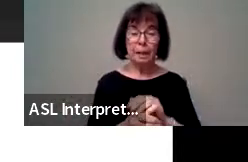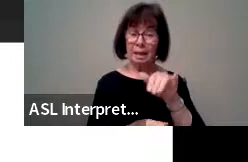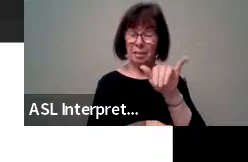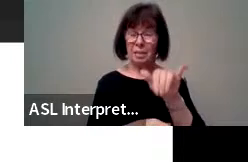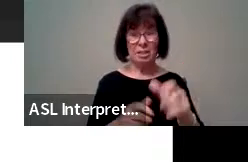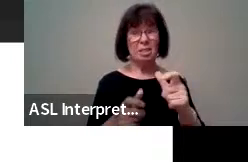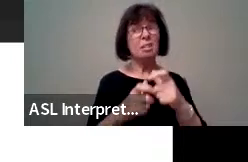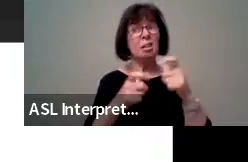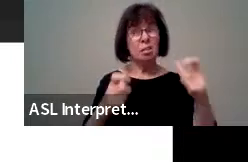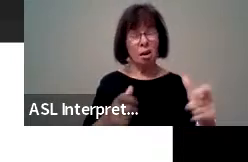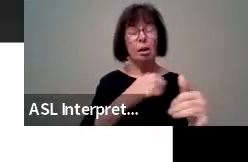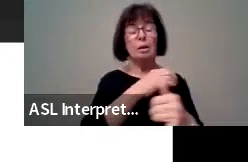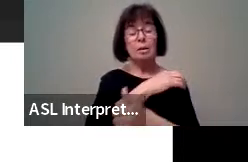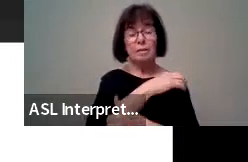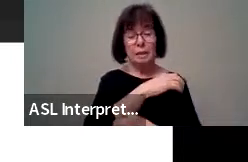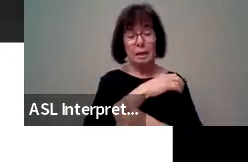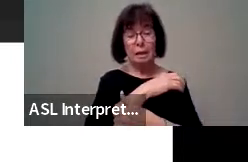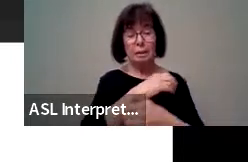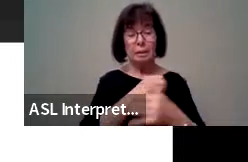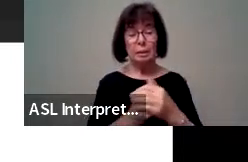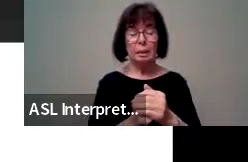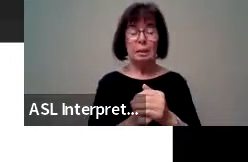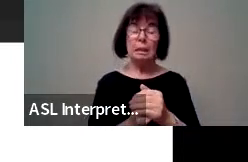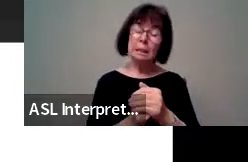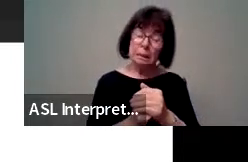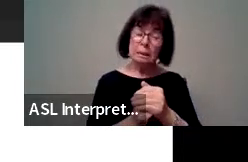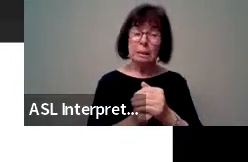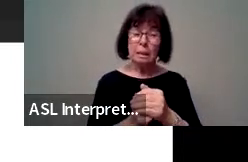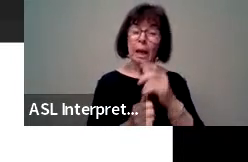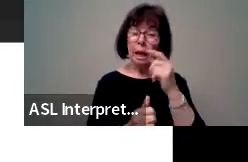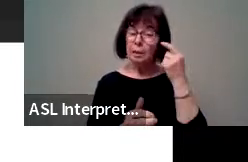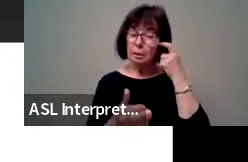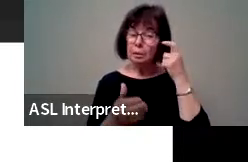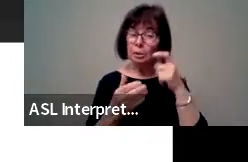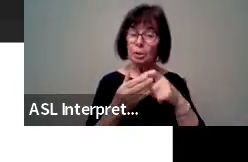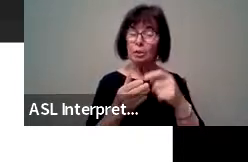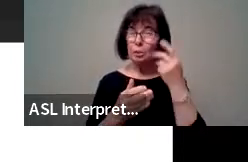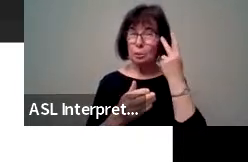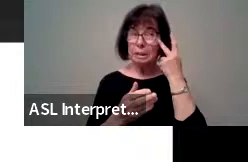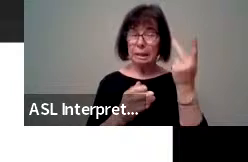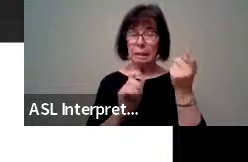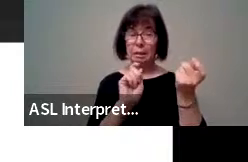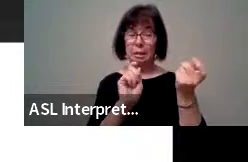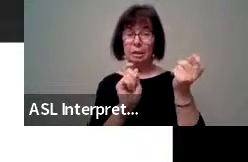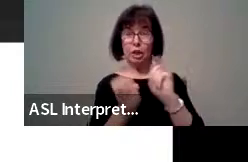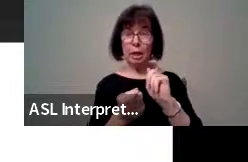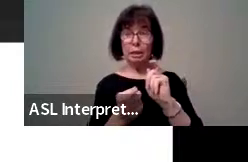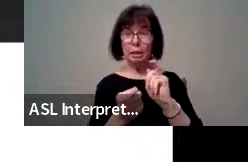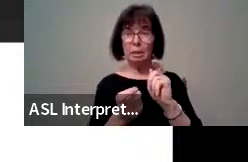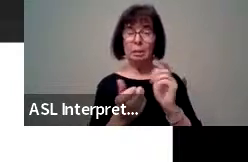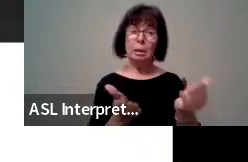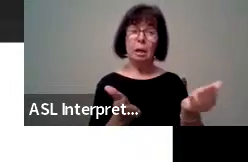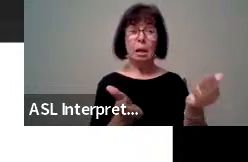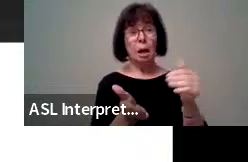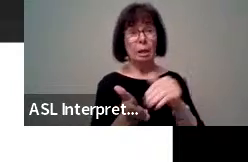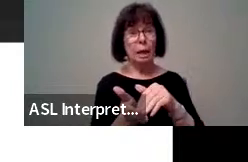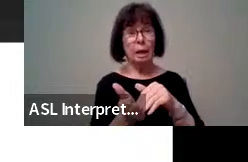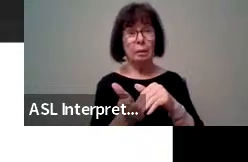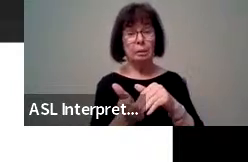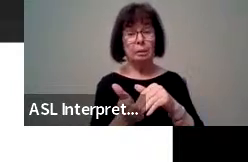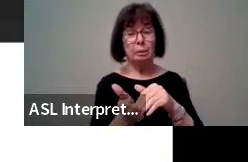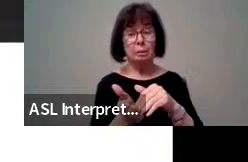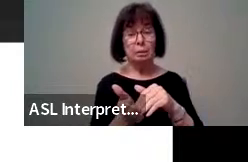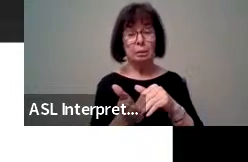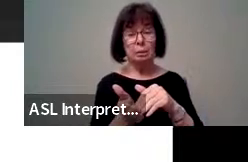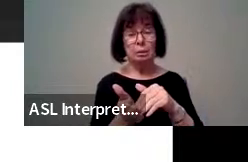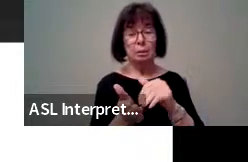the county, and it's notable. We're seeing a change here. Again, not a full-on